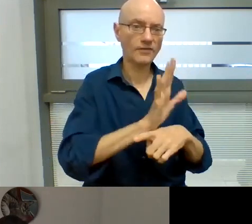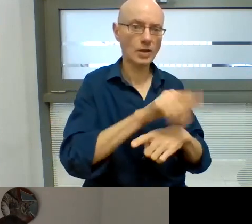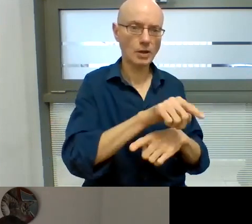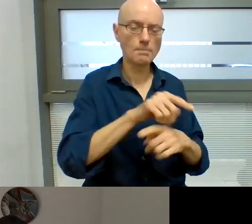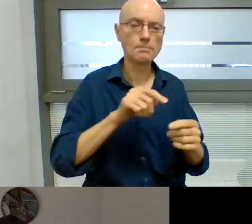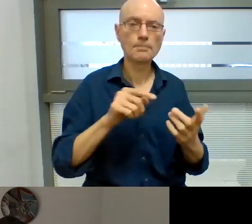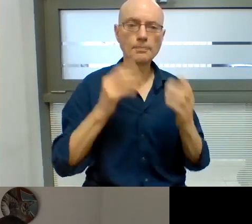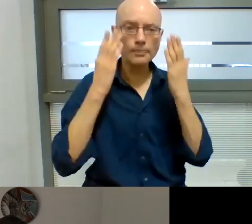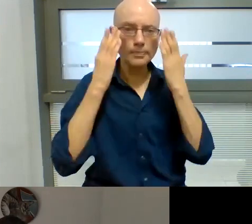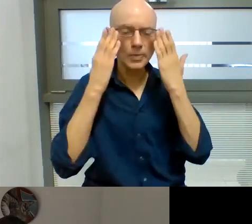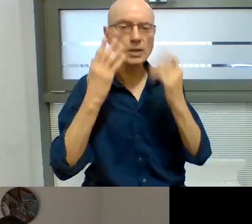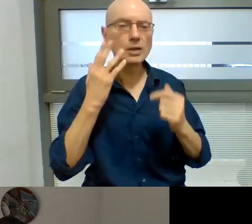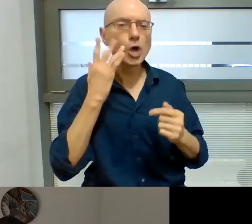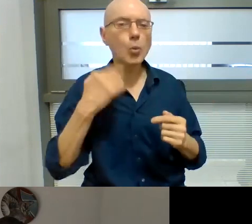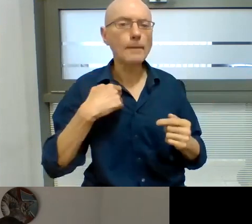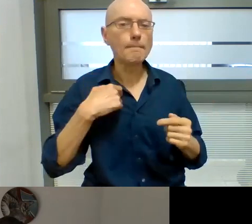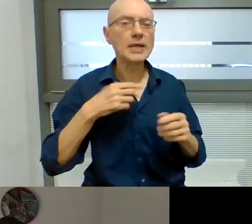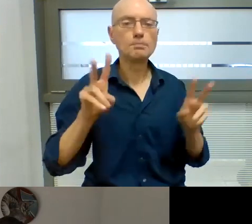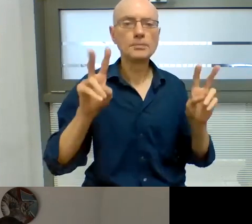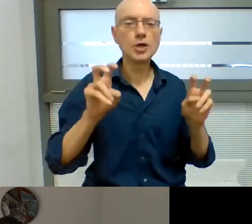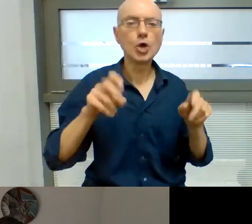my wheel walk,